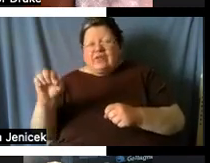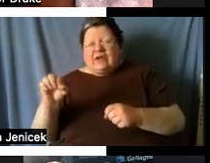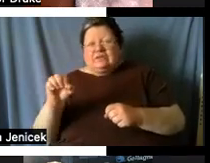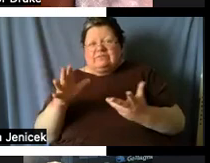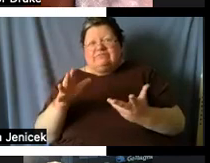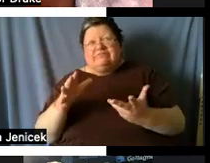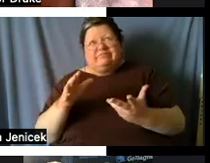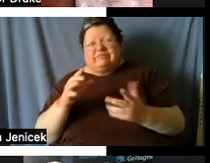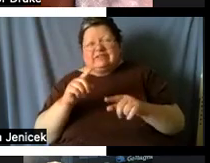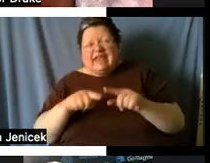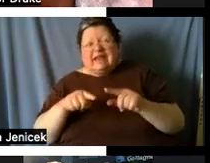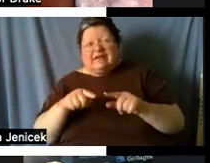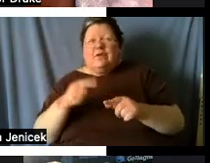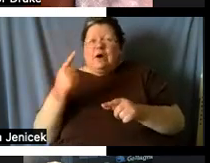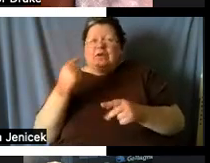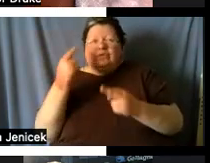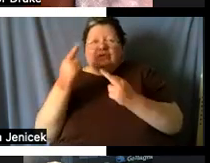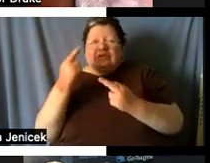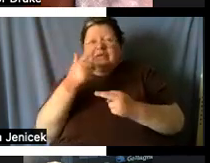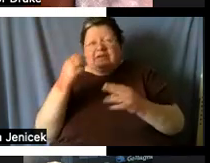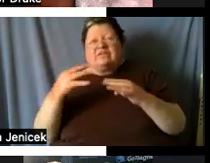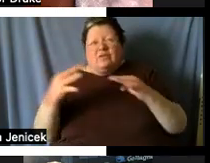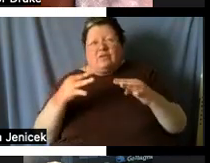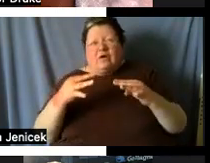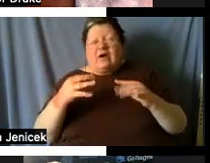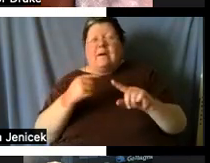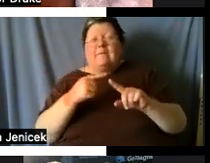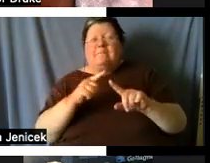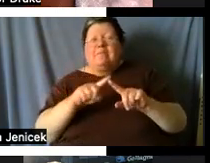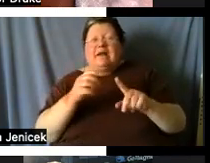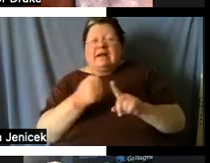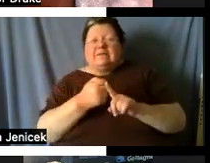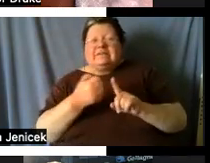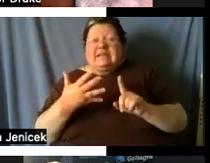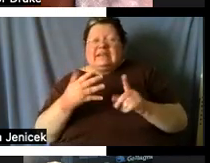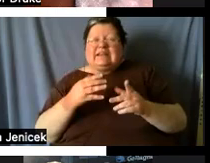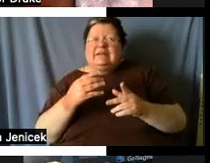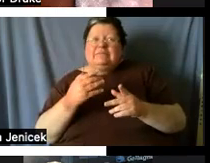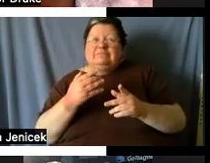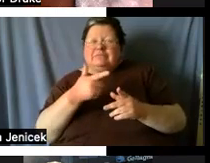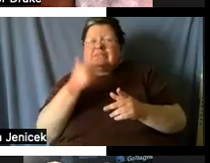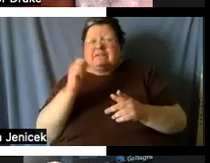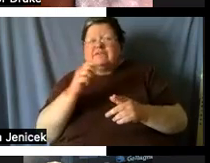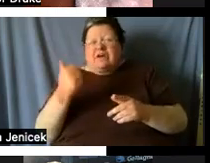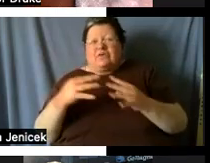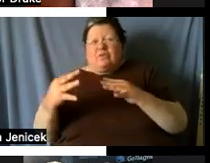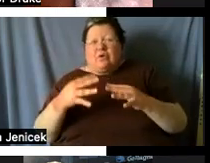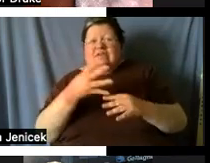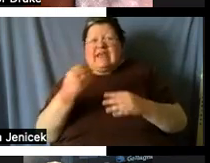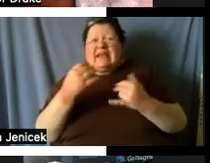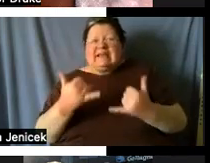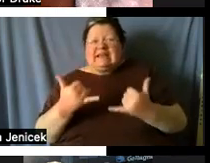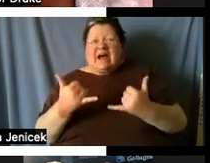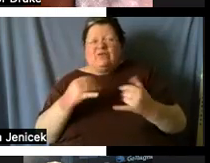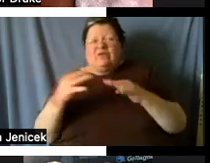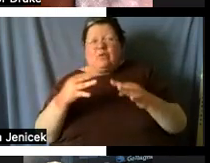But I'm going to extend that just a moment because of other wars and now the war in